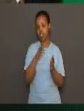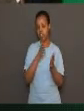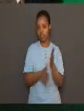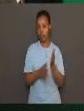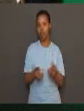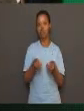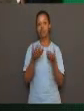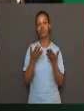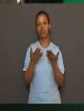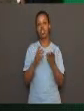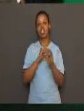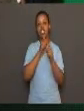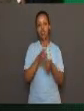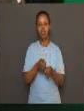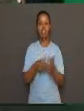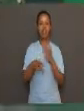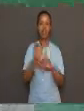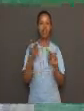their rewards increase.